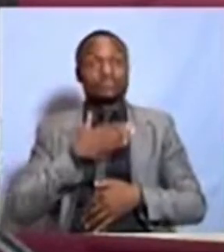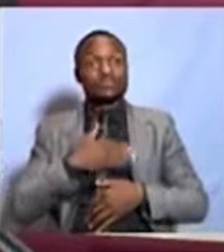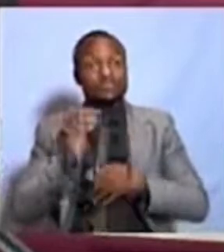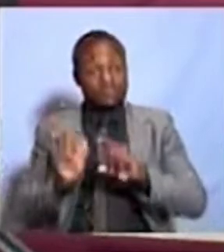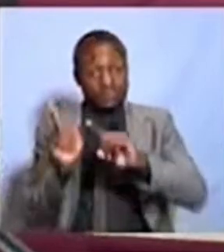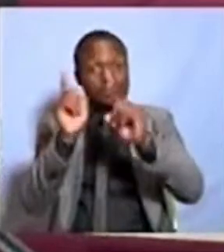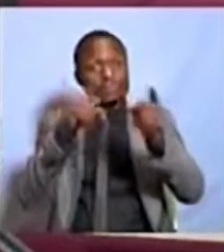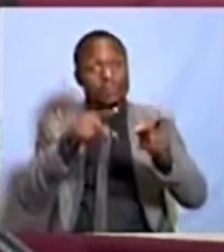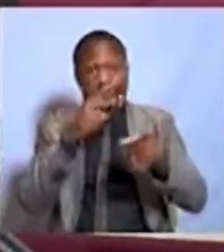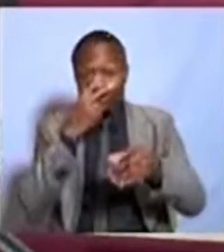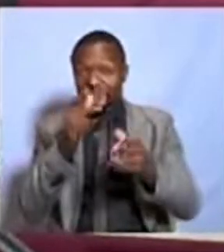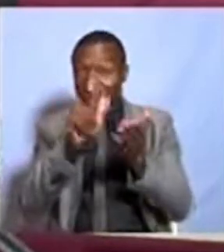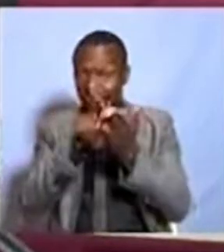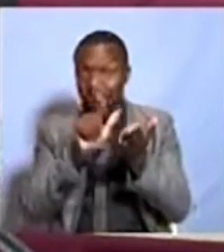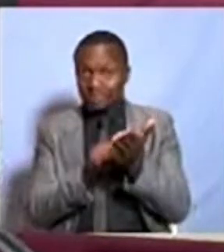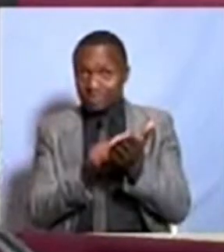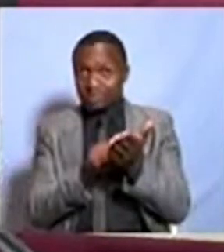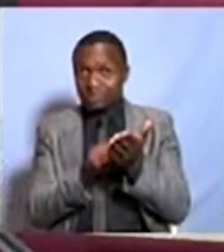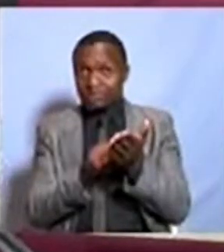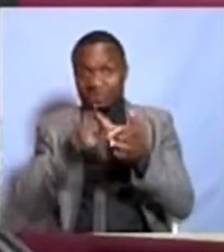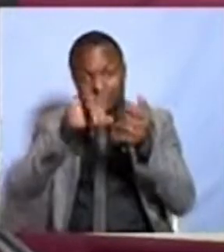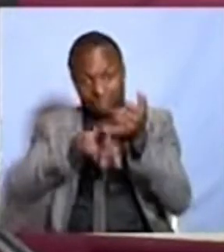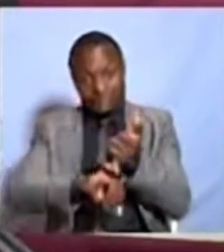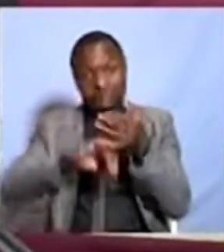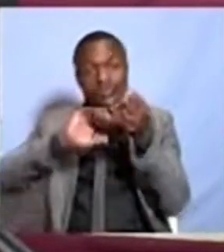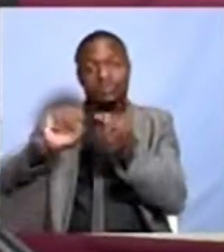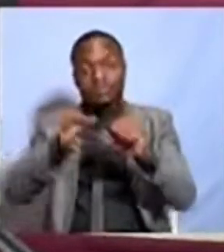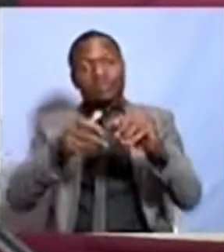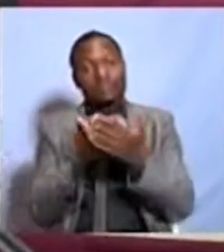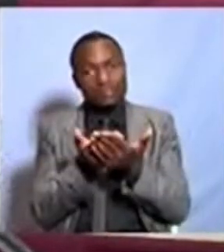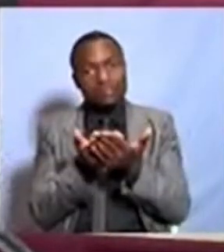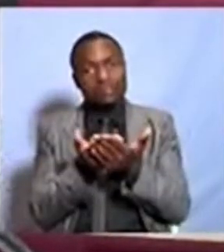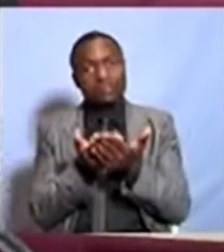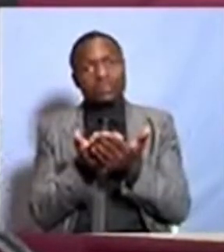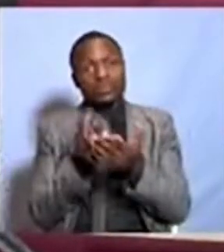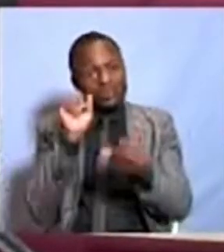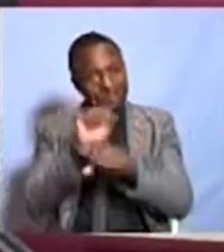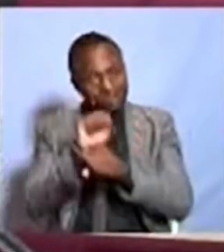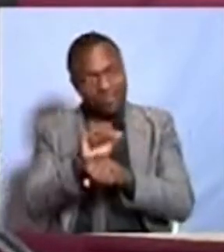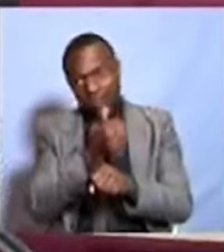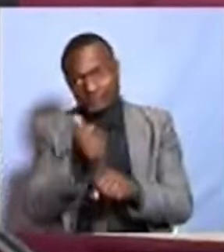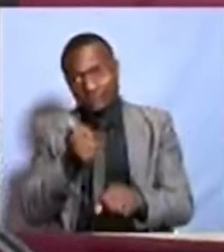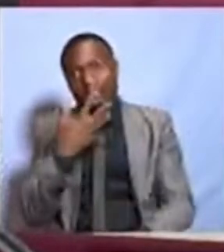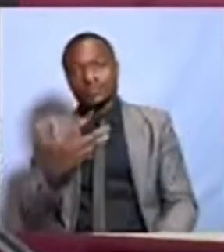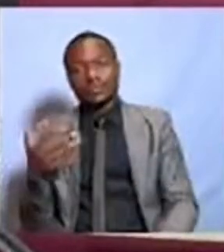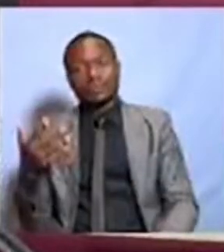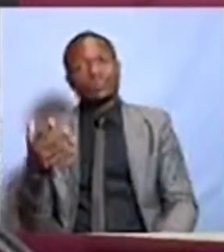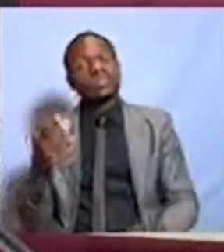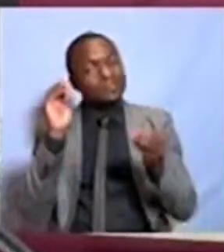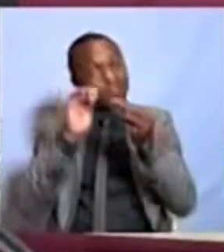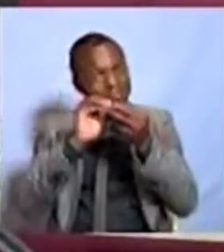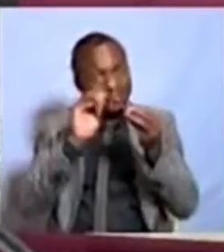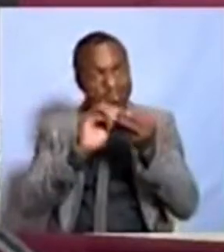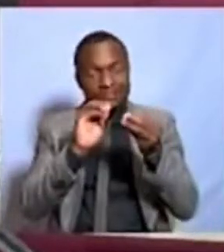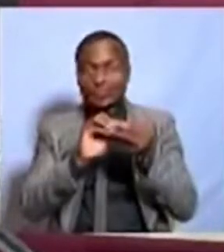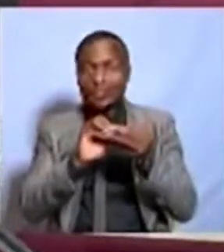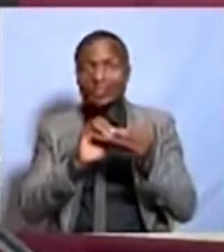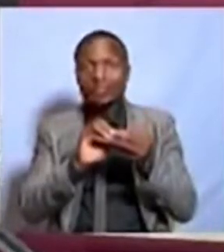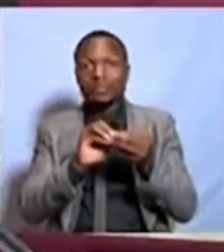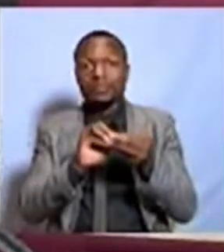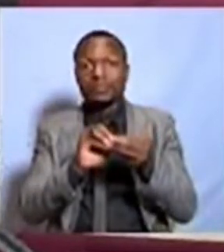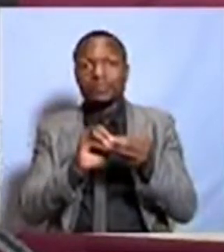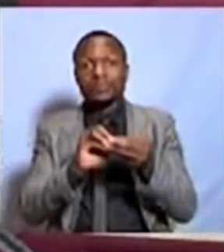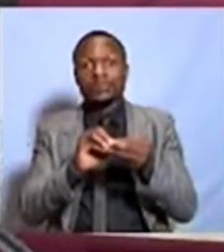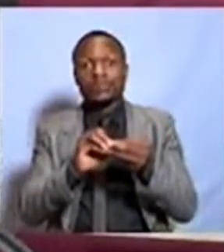and look at the legislation when it comes to social protection, how they interrelate, and all those things. There's so much potential in the